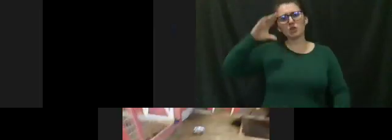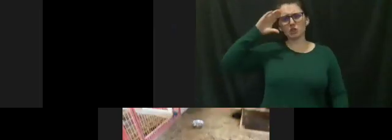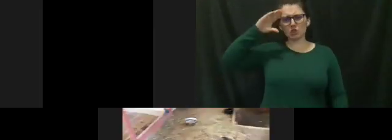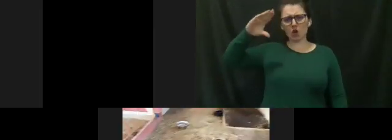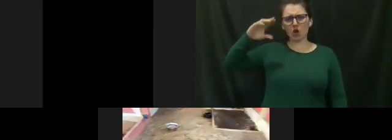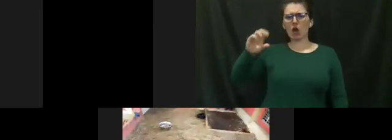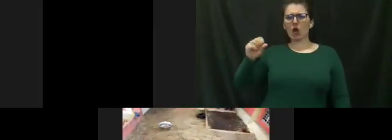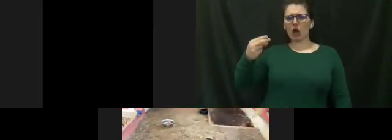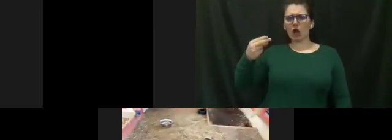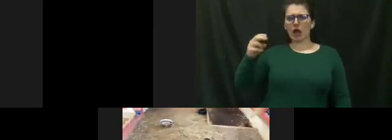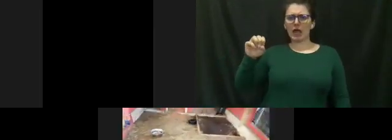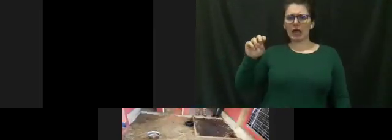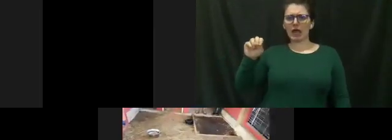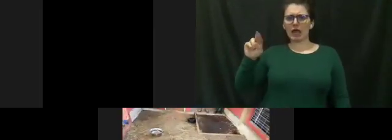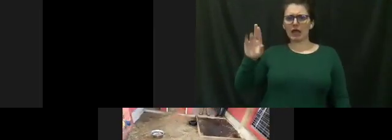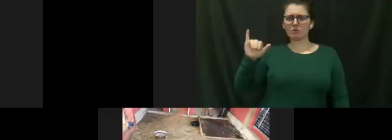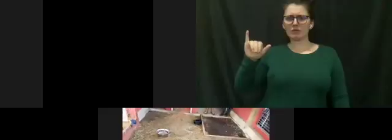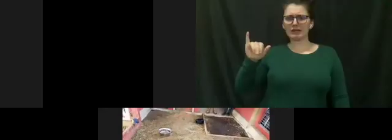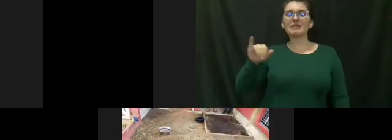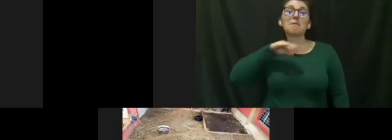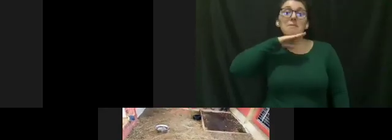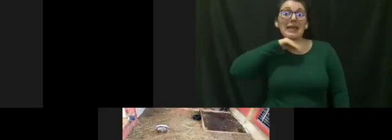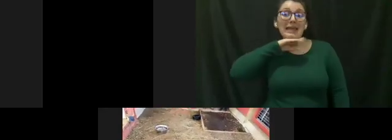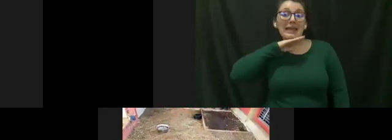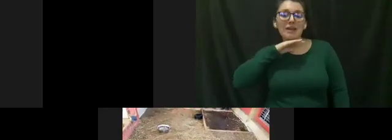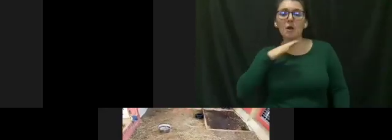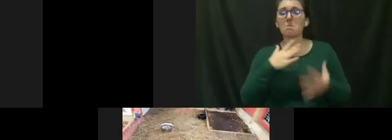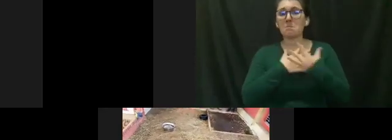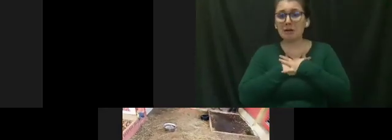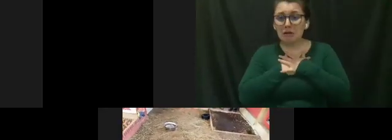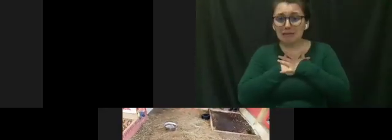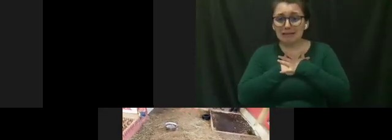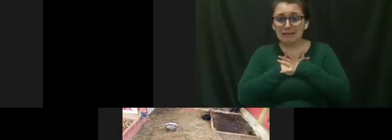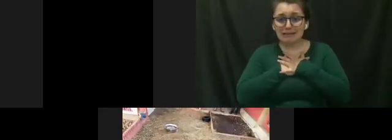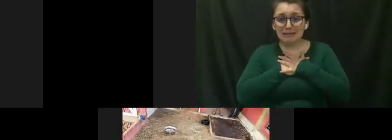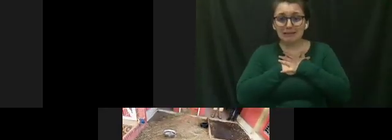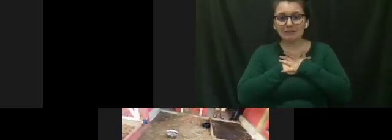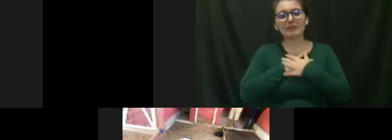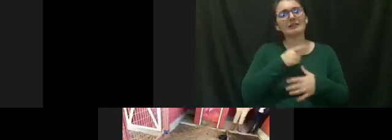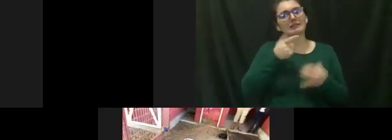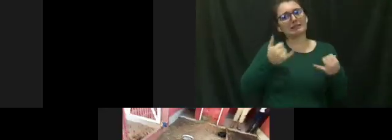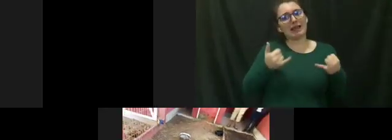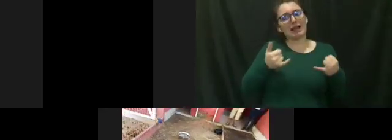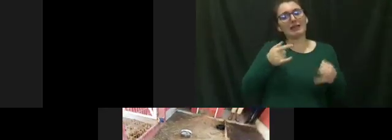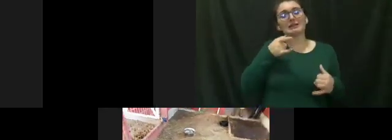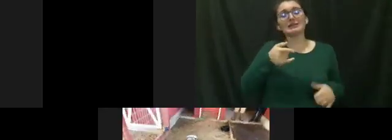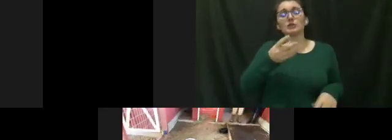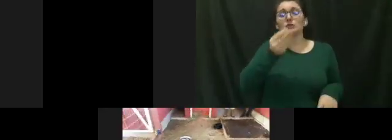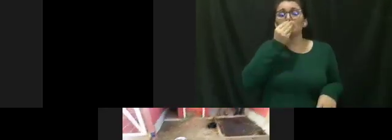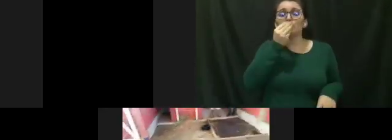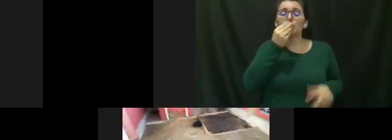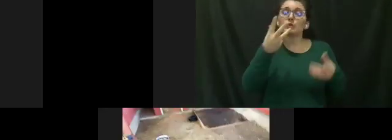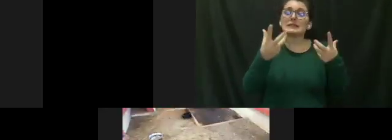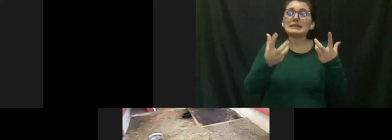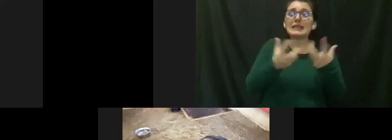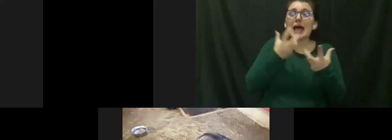Oh my goodness. He's our potbelly pig. Oh my goodness. He is having a diet of salad and